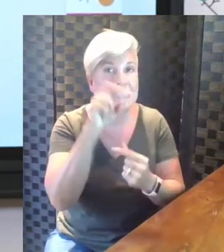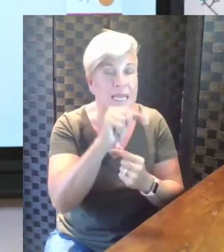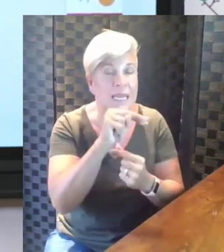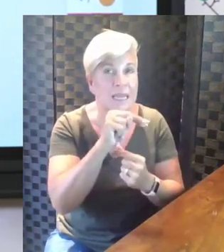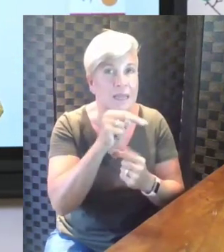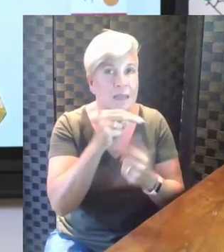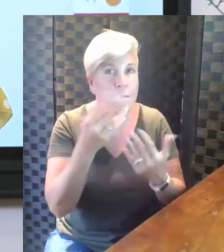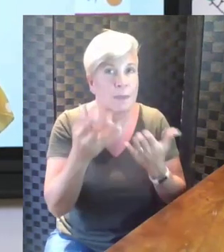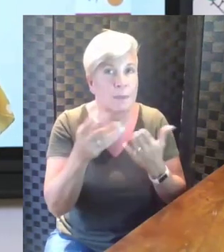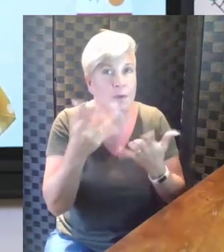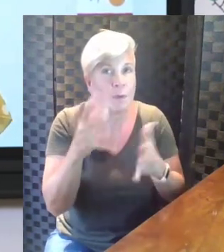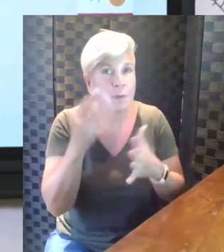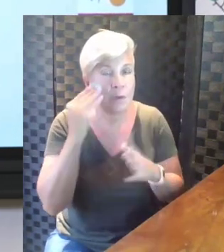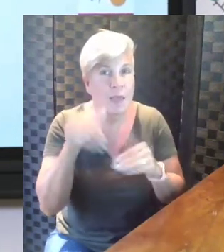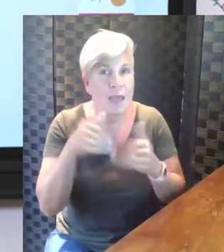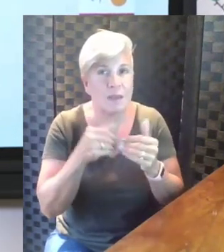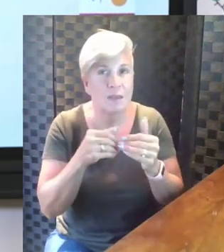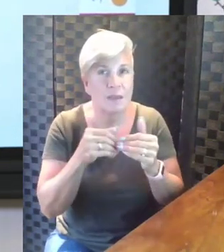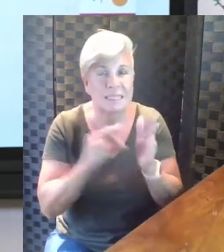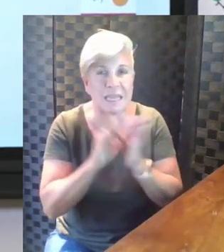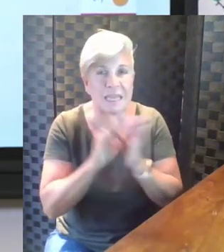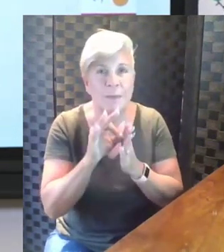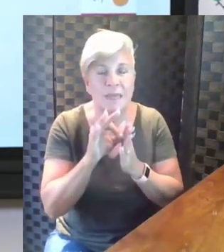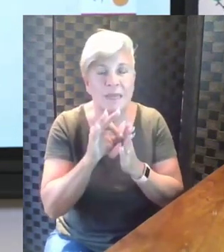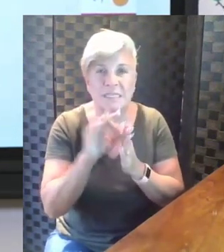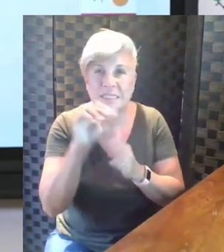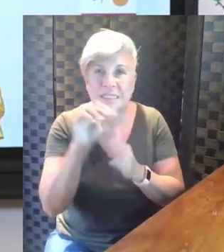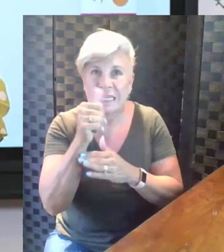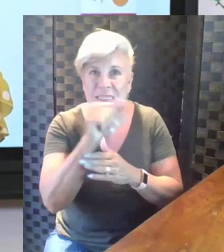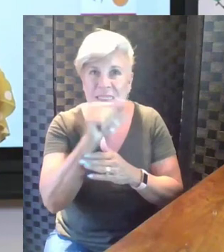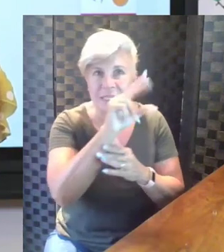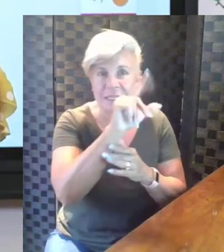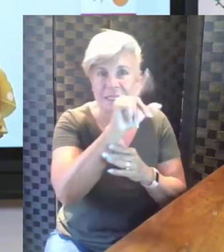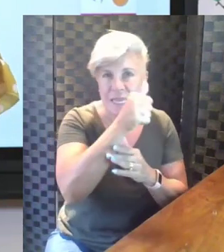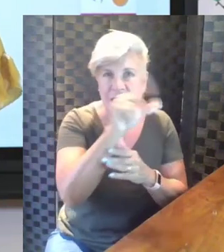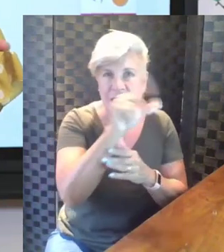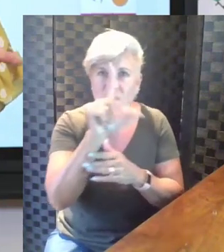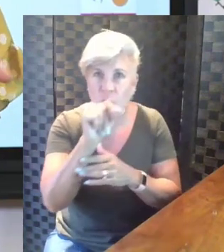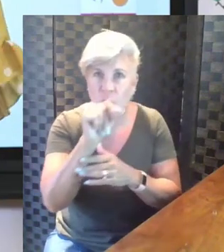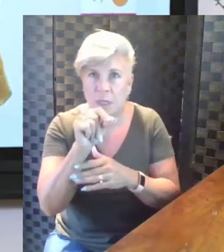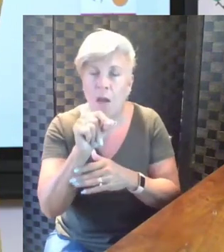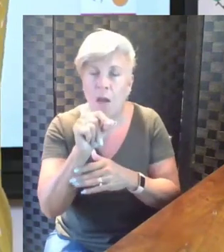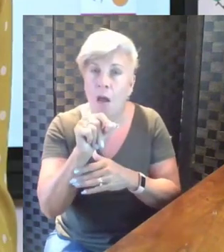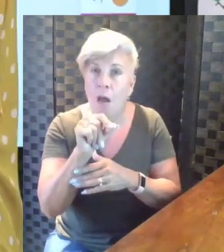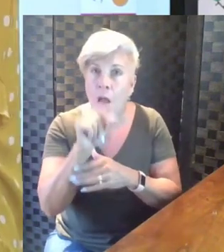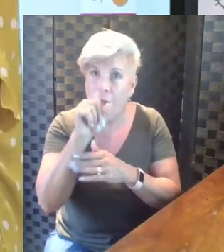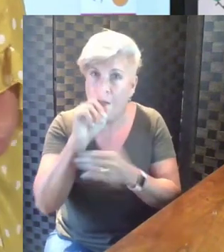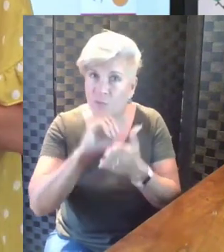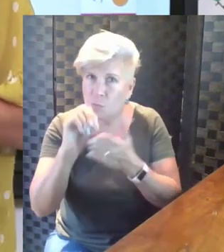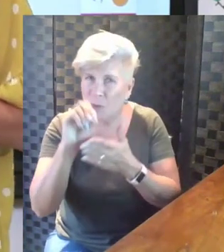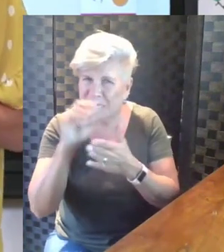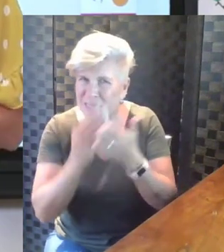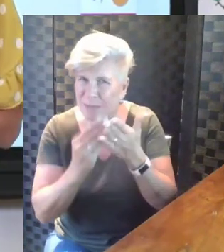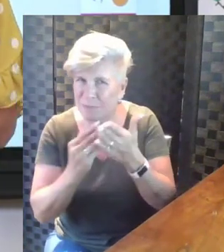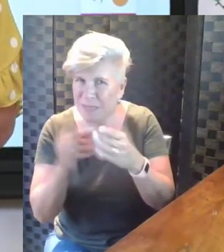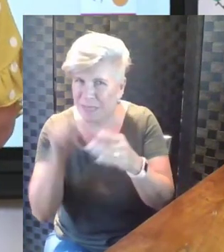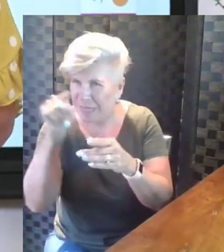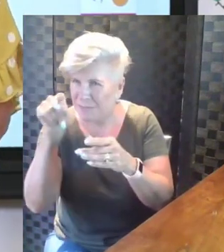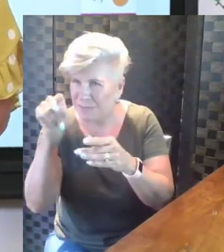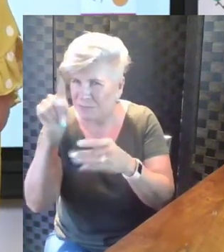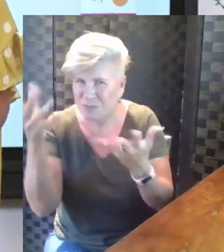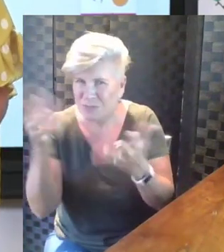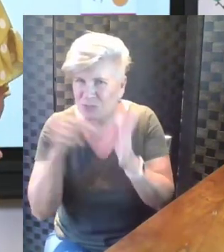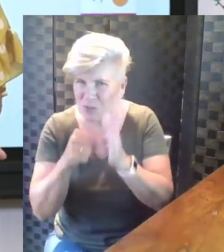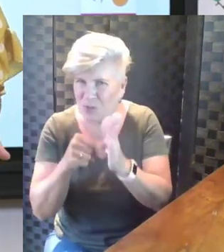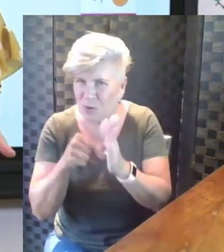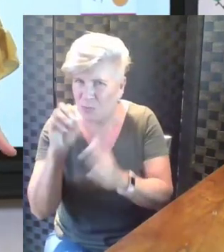Now you probably already know how to count by 10, so if we did that, that would be 10, 20. So I need to put something after the 2 to